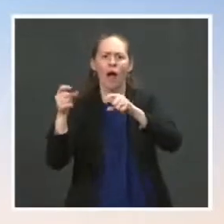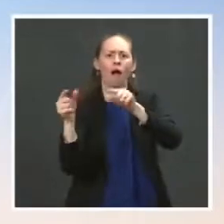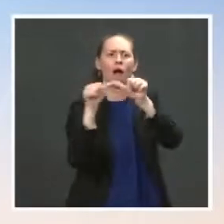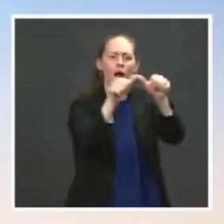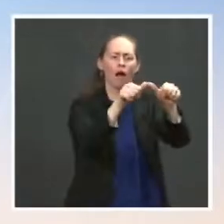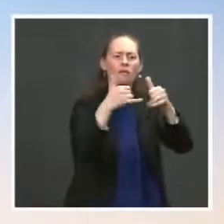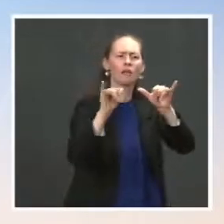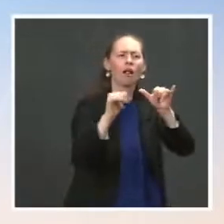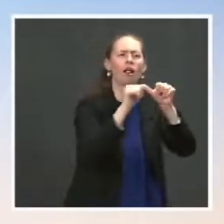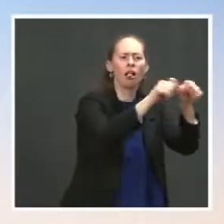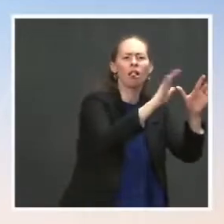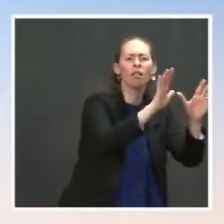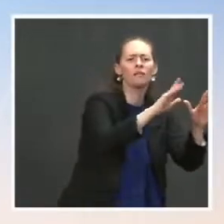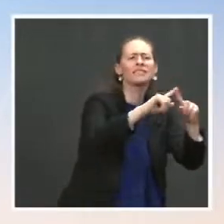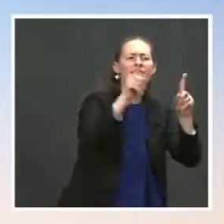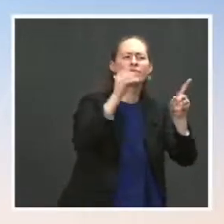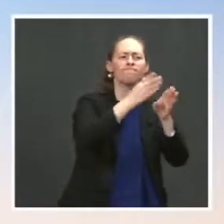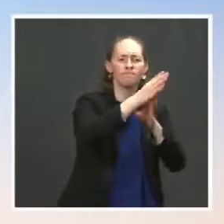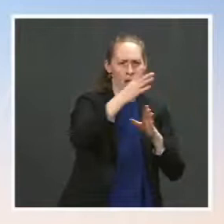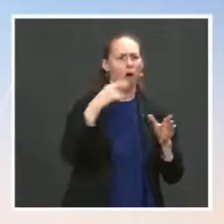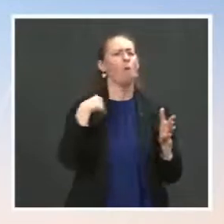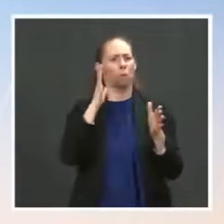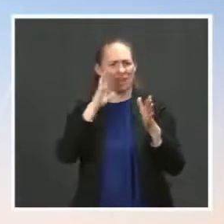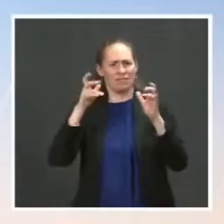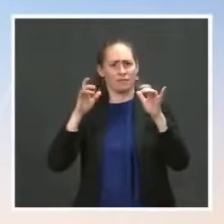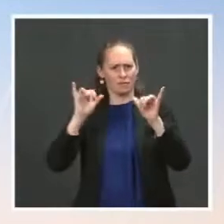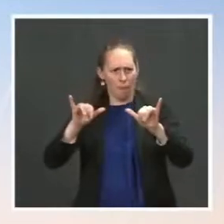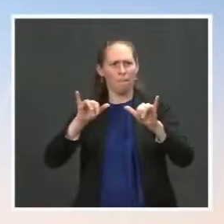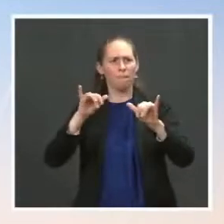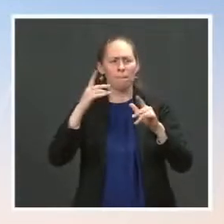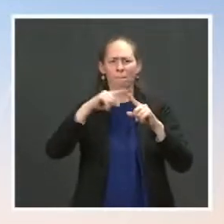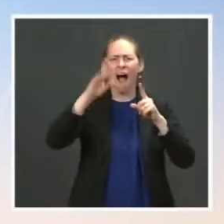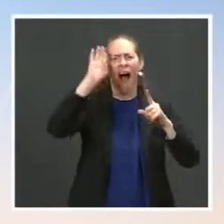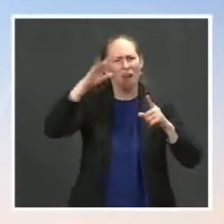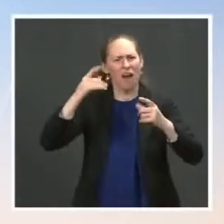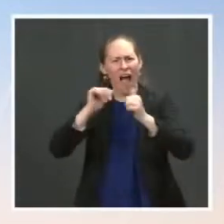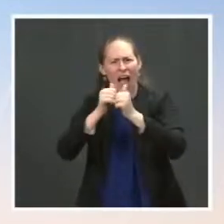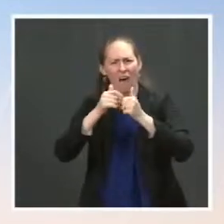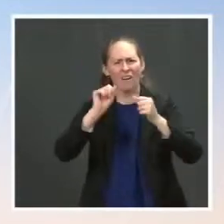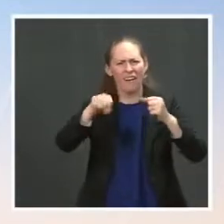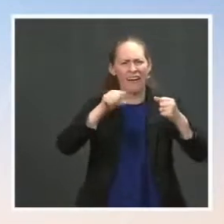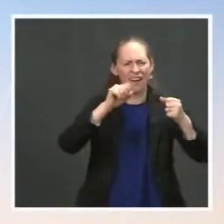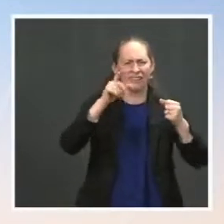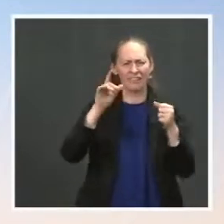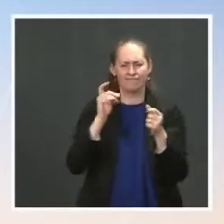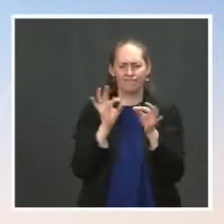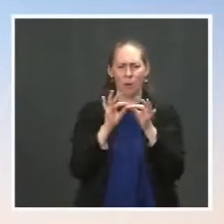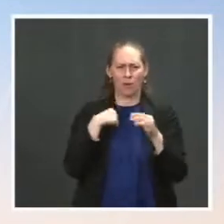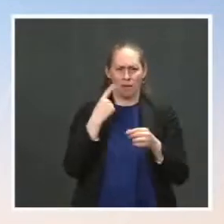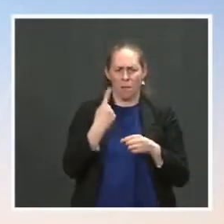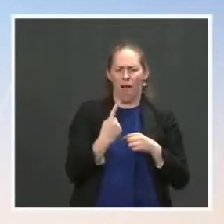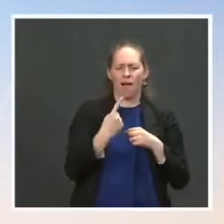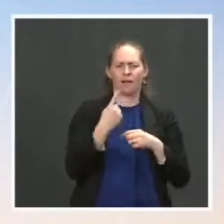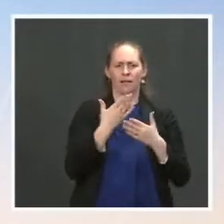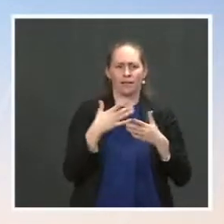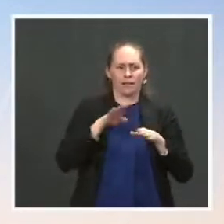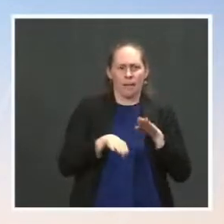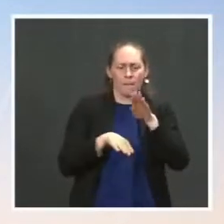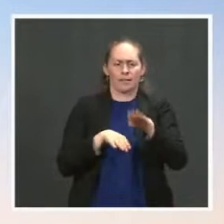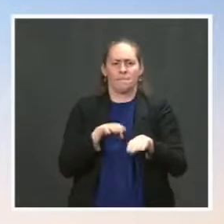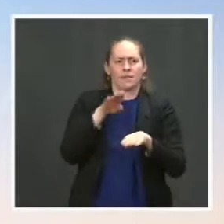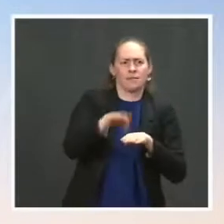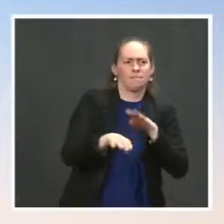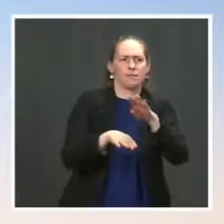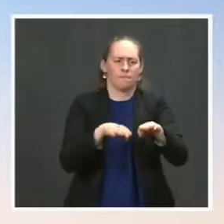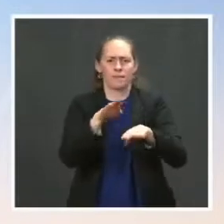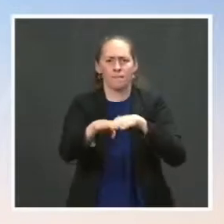crisis in the Biden-Harris administration, but it is certainly an important step and one that we've had positive response from a number of